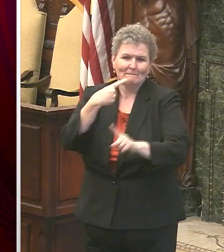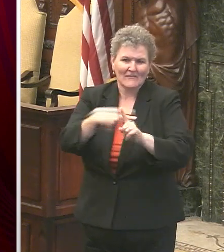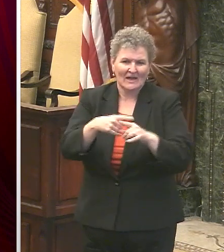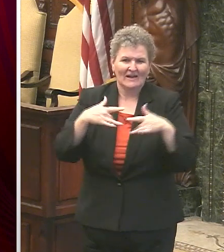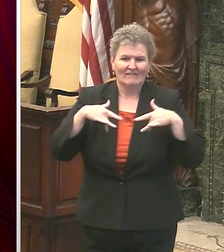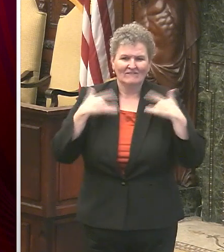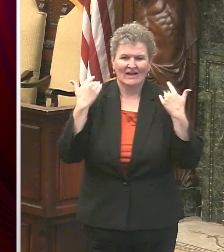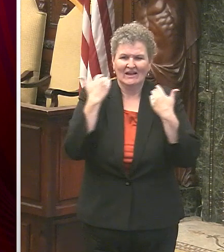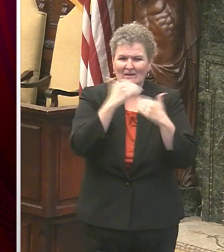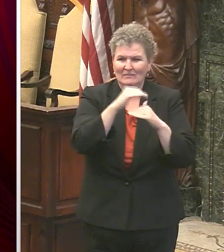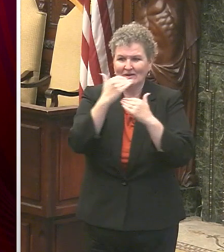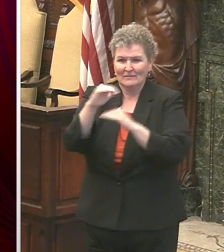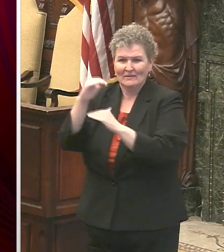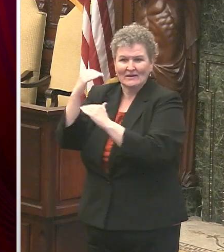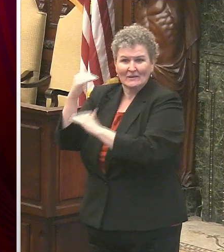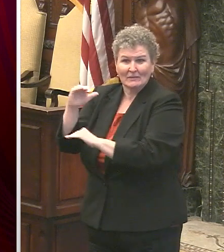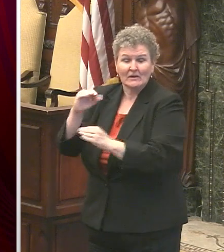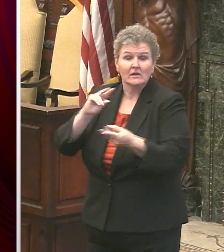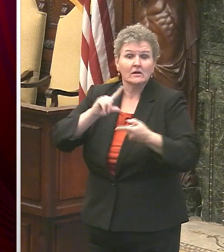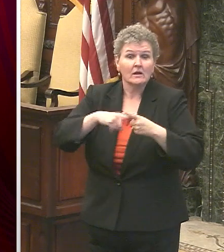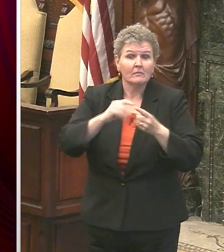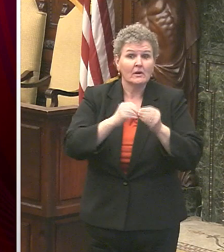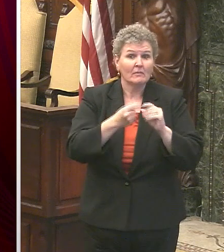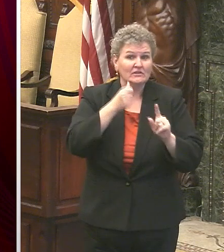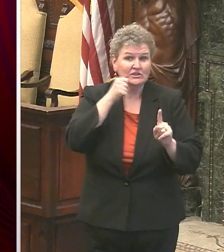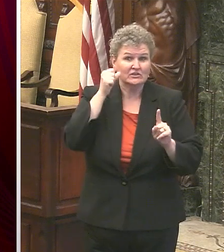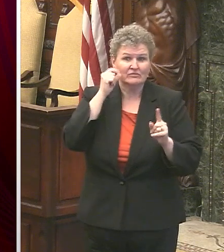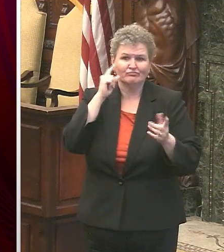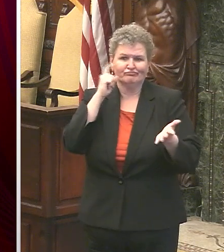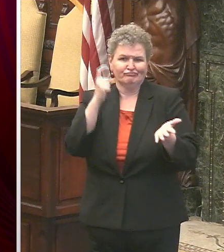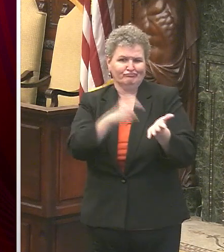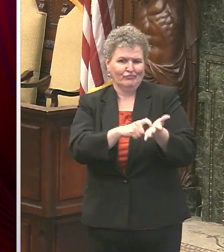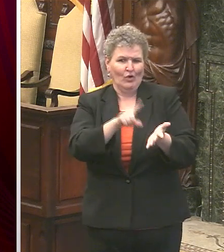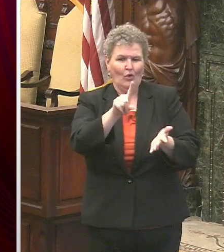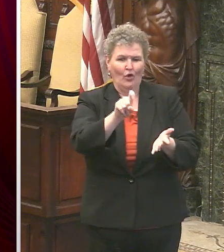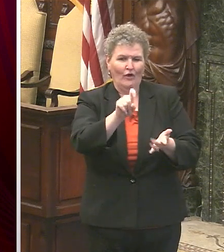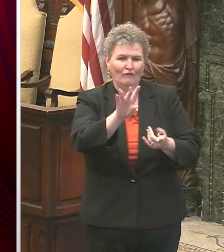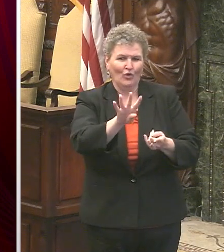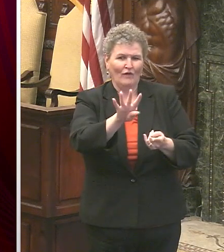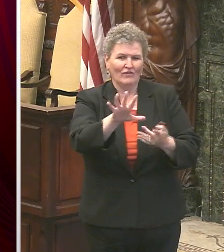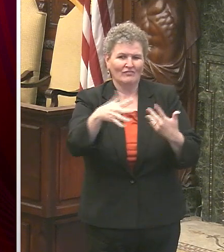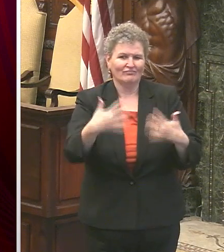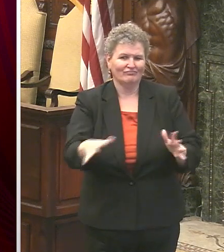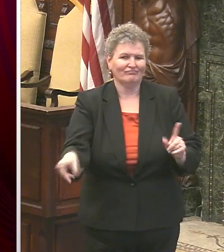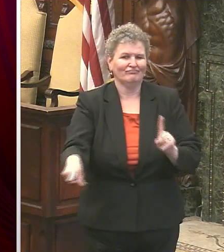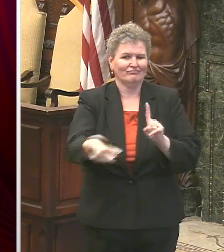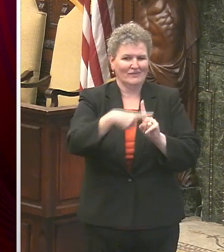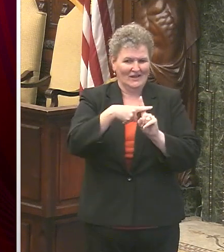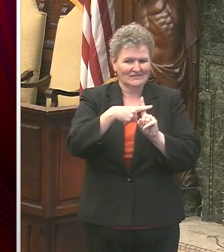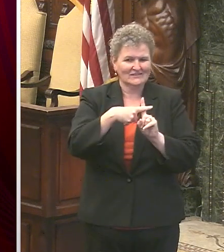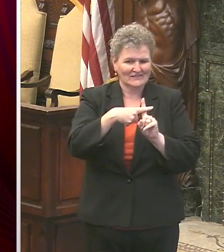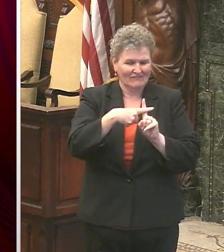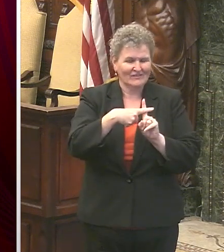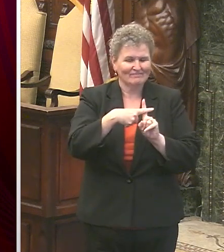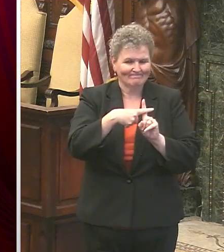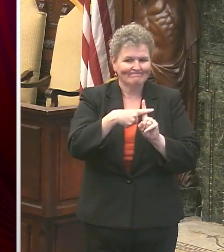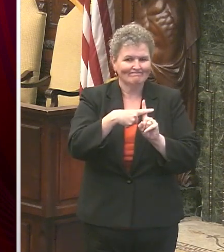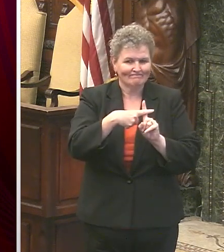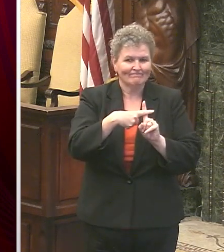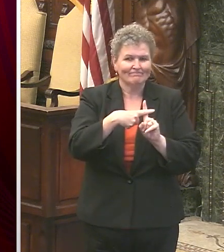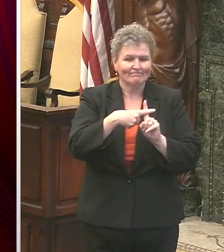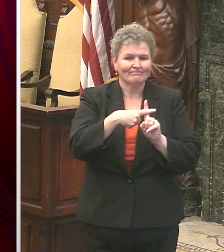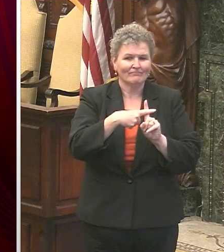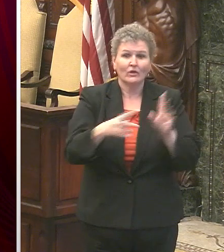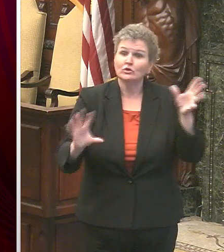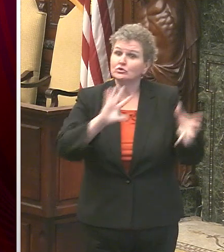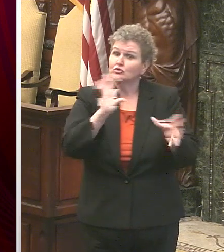So first, the numbers. Since this time yesterday, we've identified 145 new cases of the coronavirus infection in Philadelphia residents, bringing us to a total